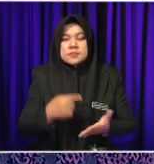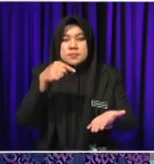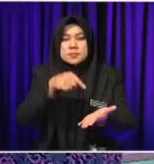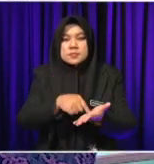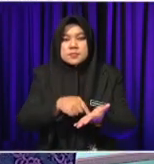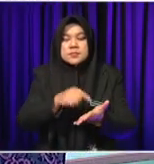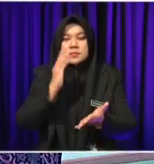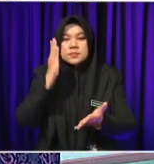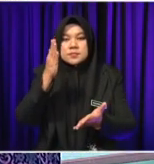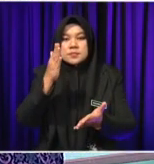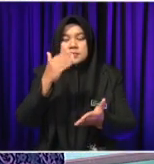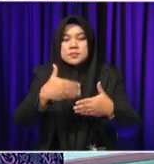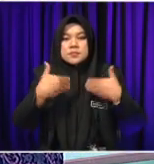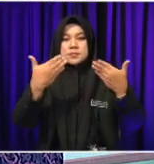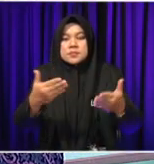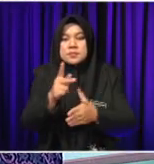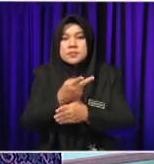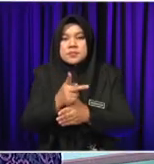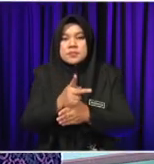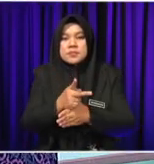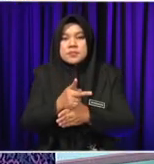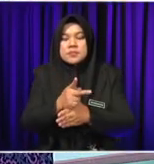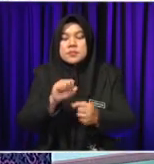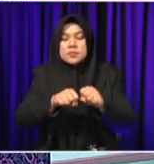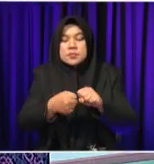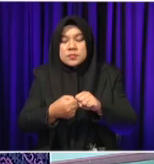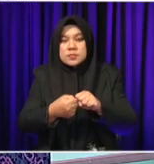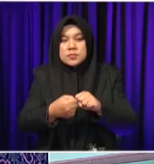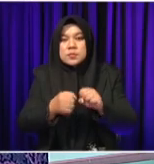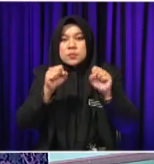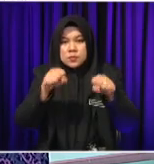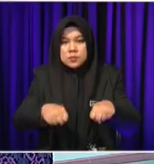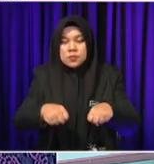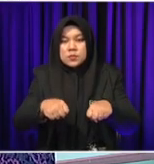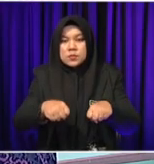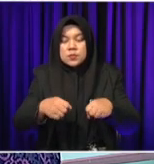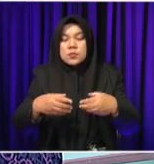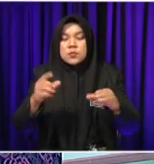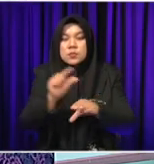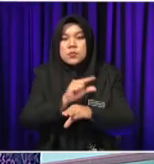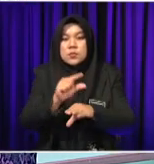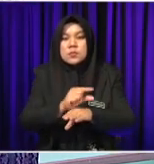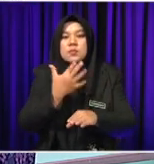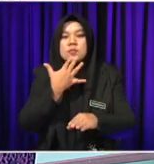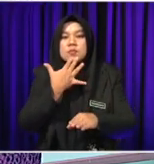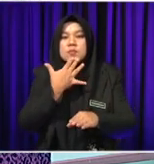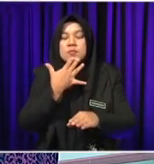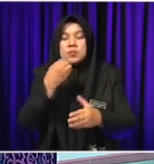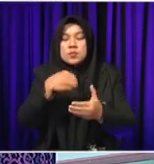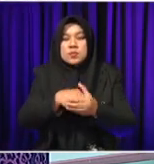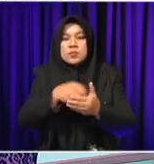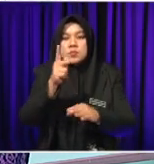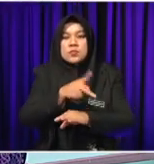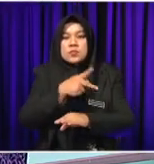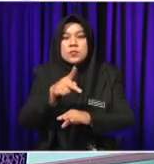in our next sharing mm-hmm. so that they can actually apply the colours with the poem that they